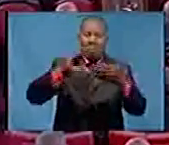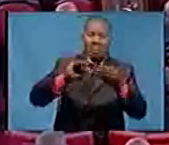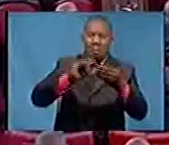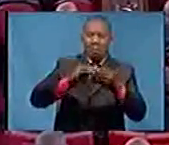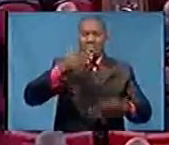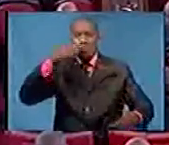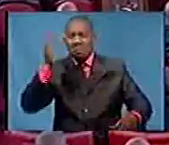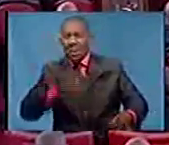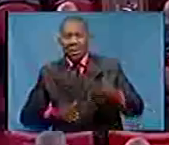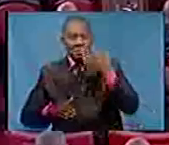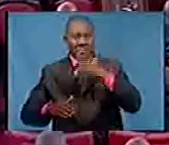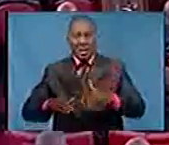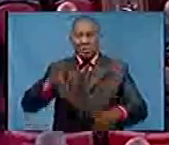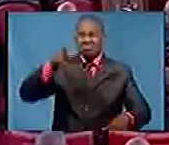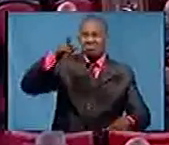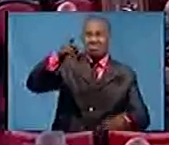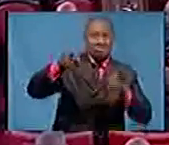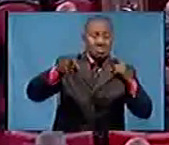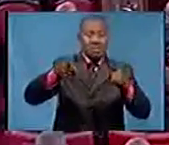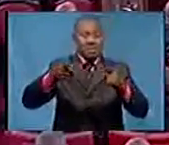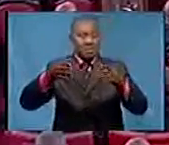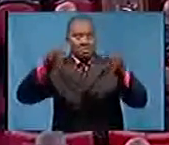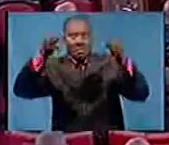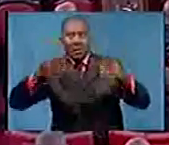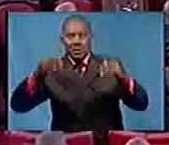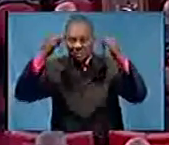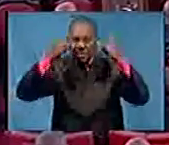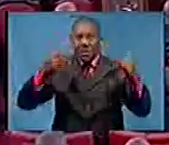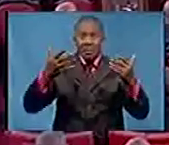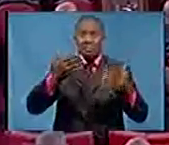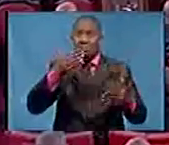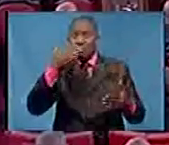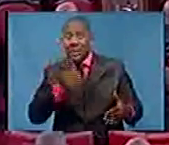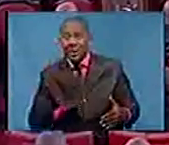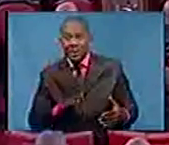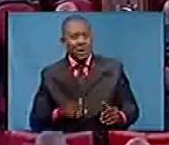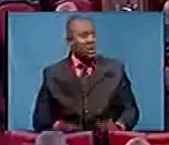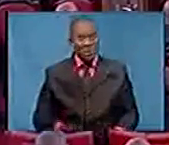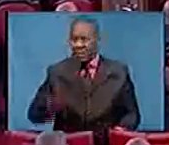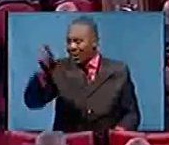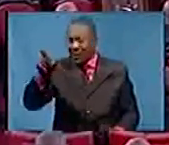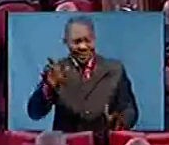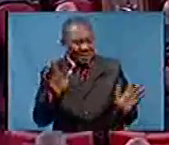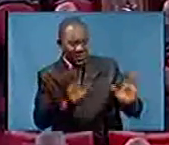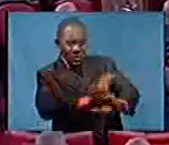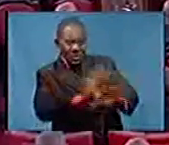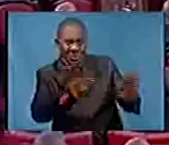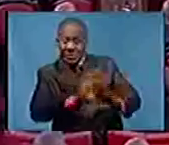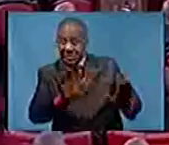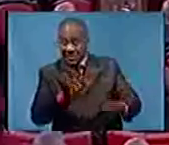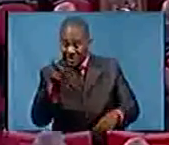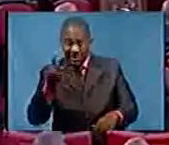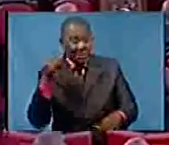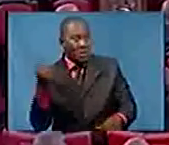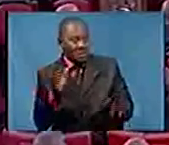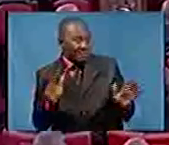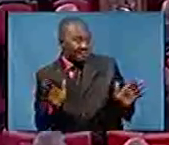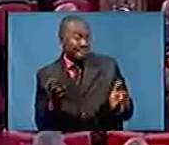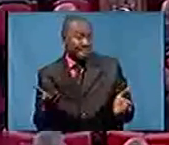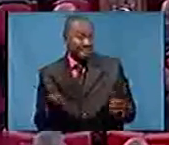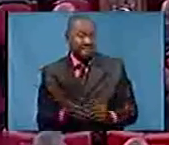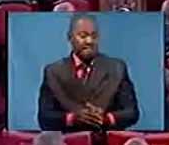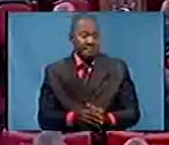judges. They do not use words that are likely to be construed as provoking the judges. Do not pass